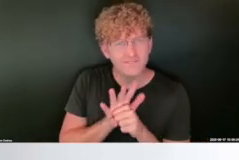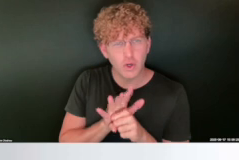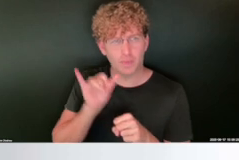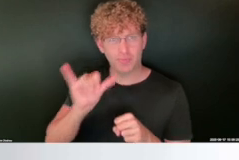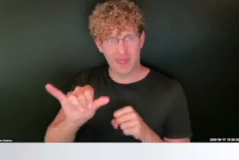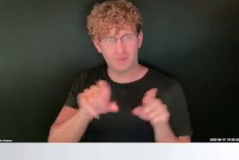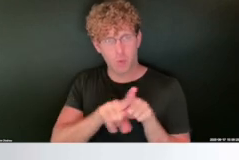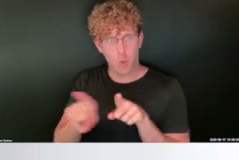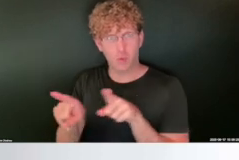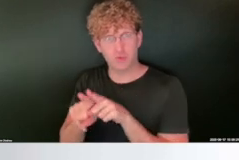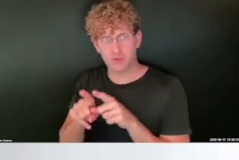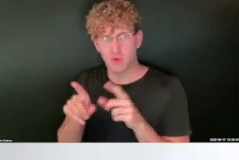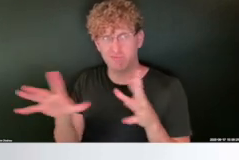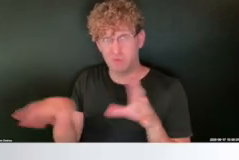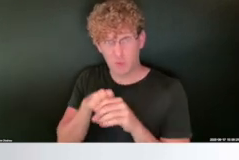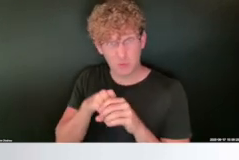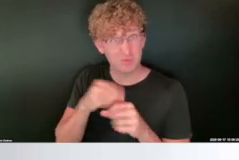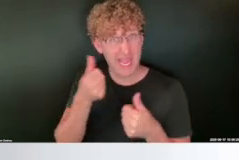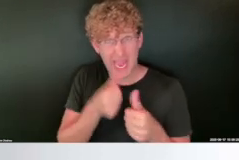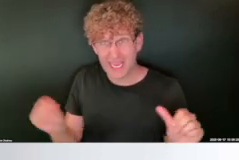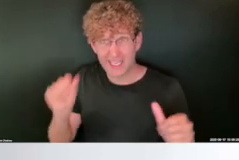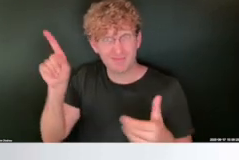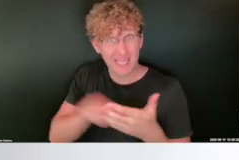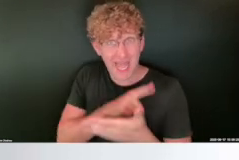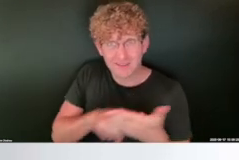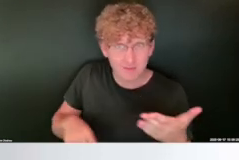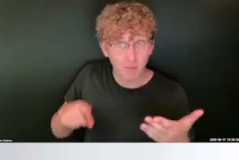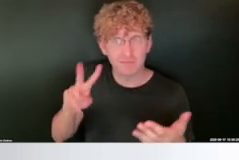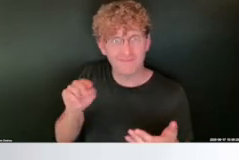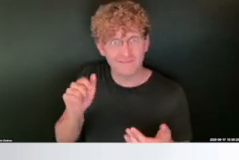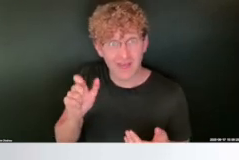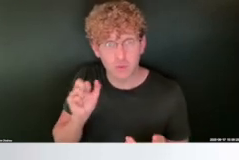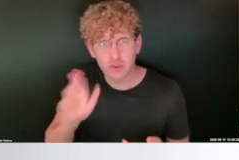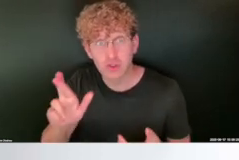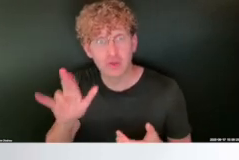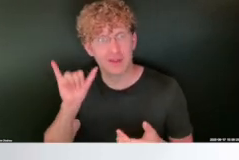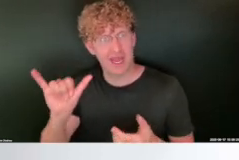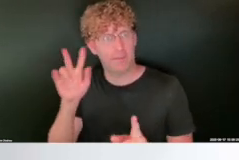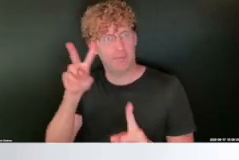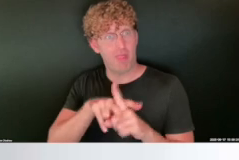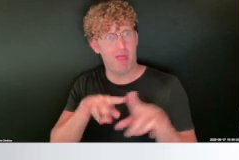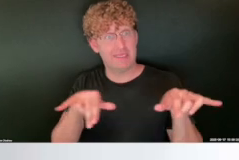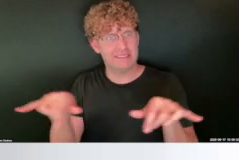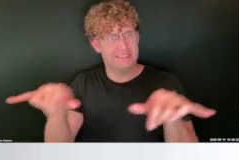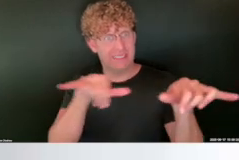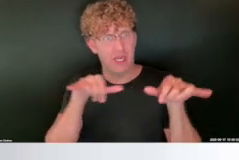canceled vouchers, and that this would apply only to the standard HFIP